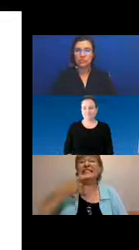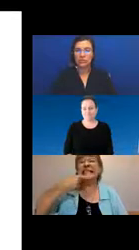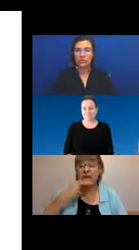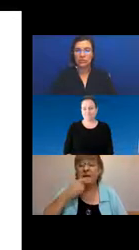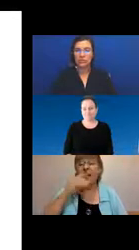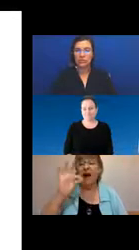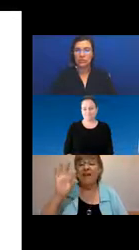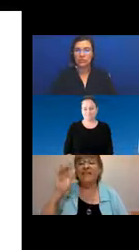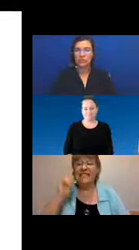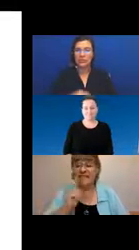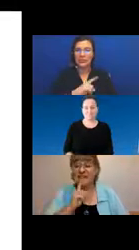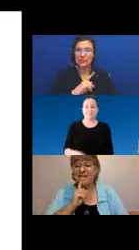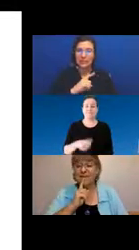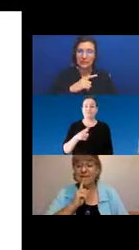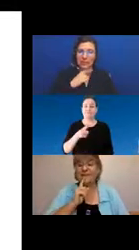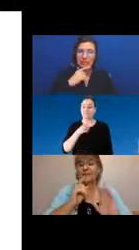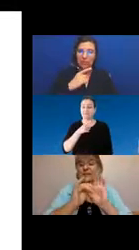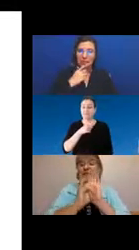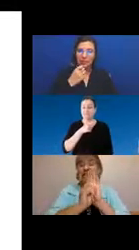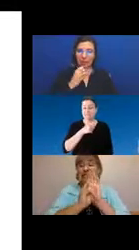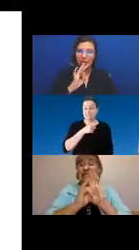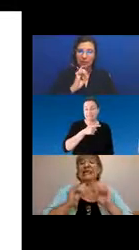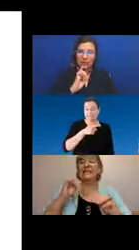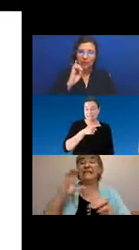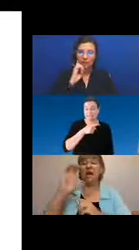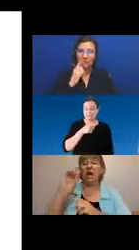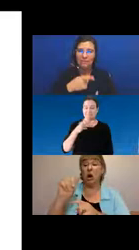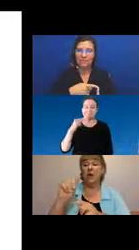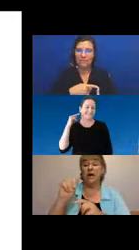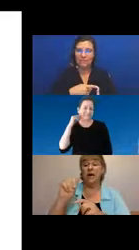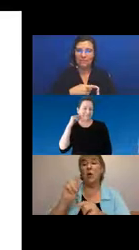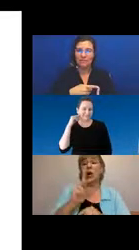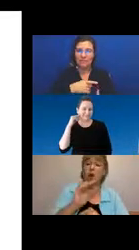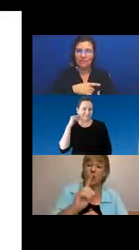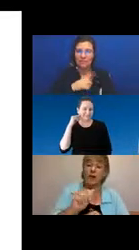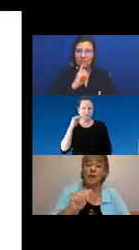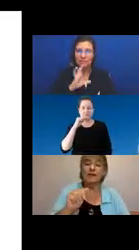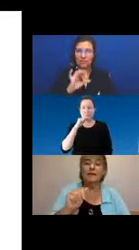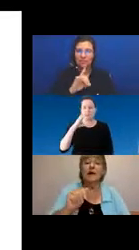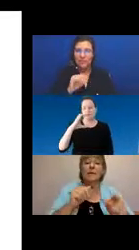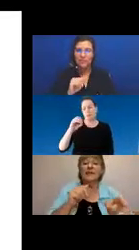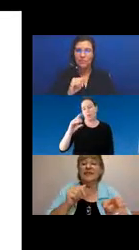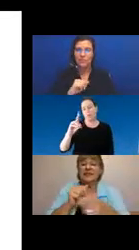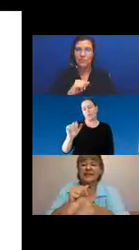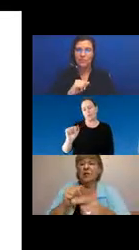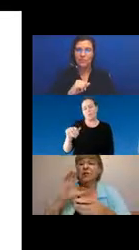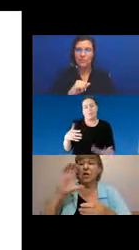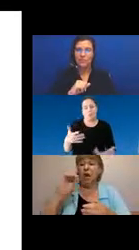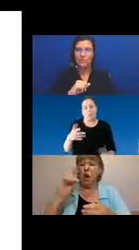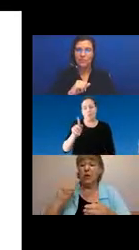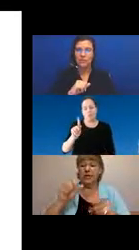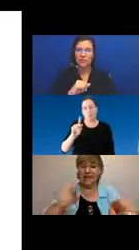This is hearing of deaf identity. That's a coda or coda. But